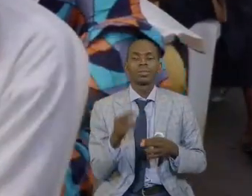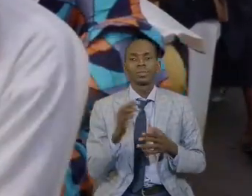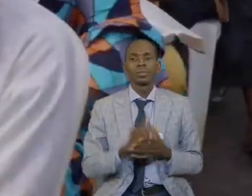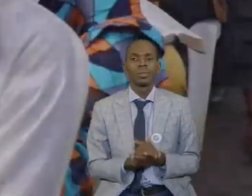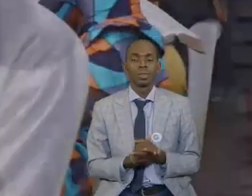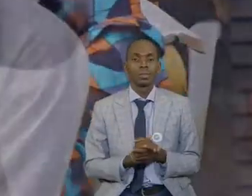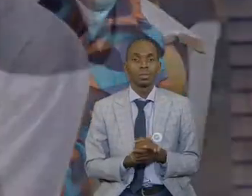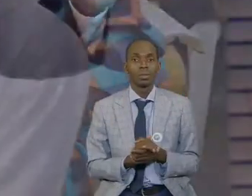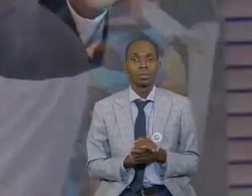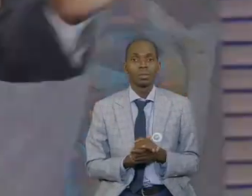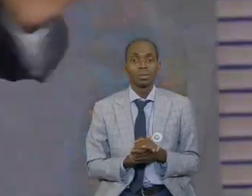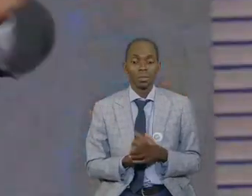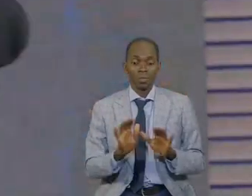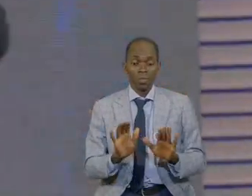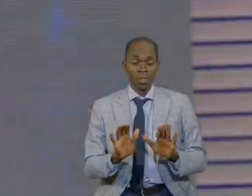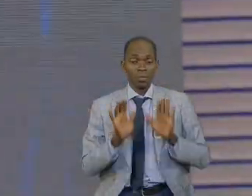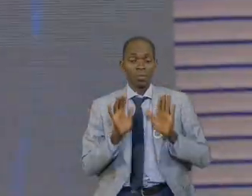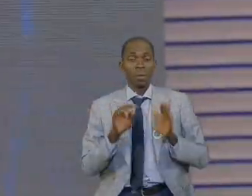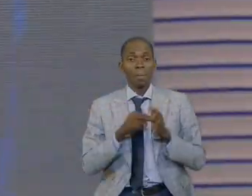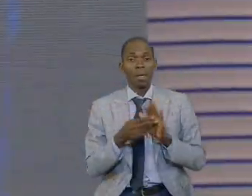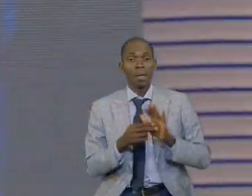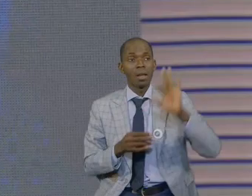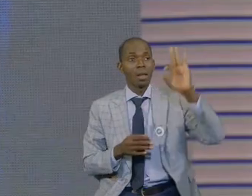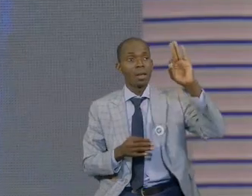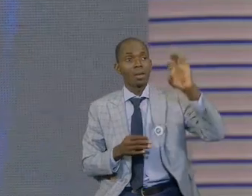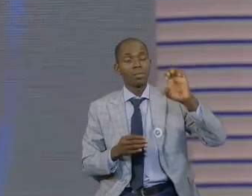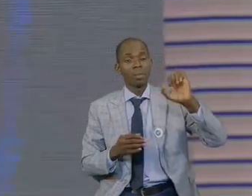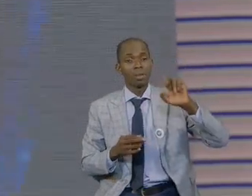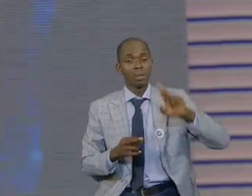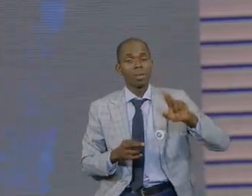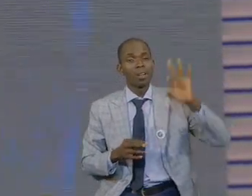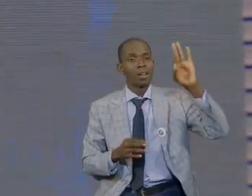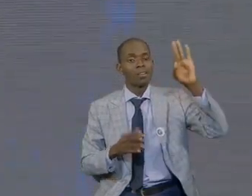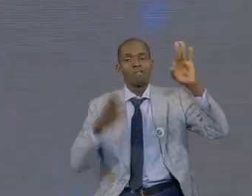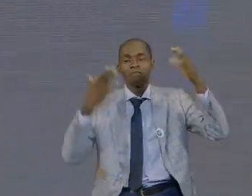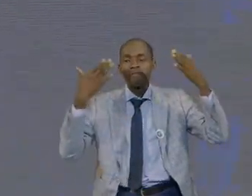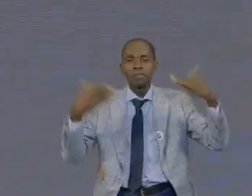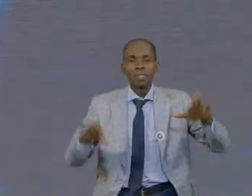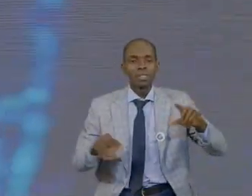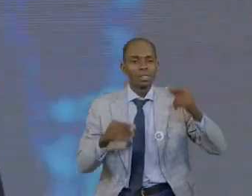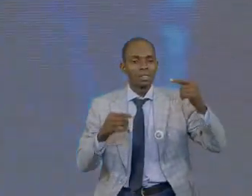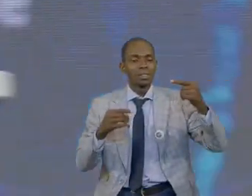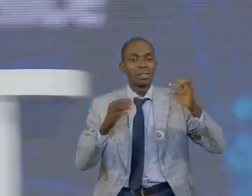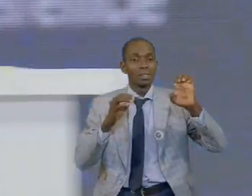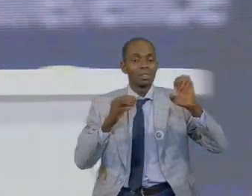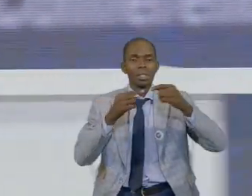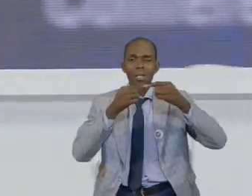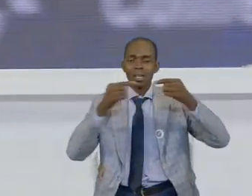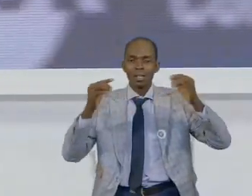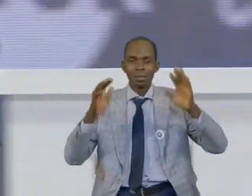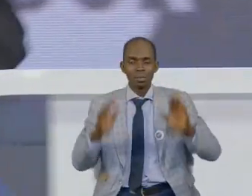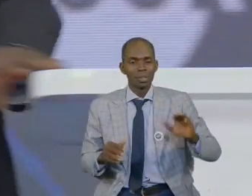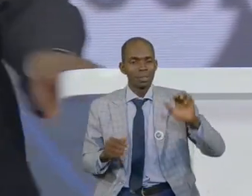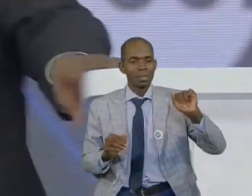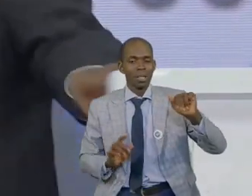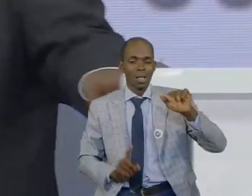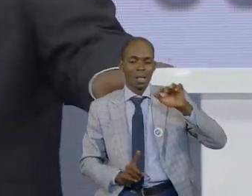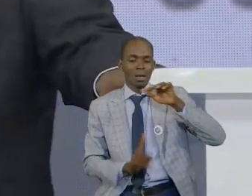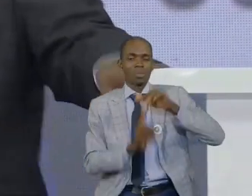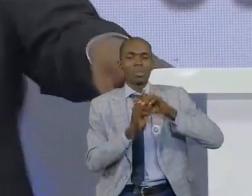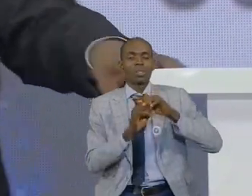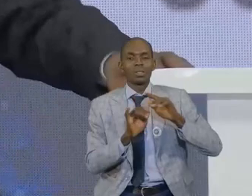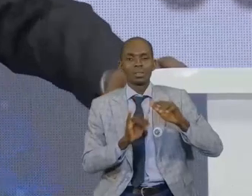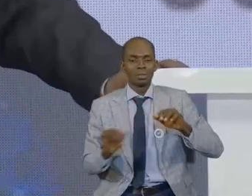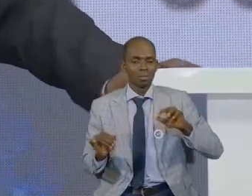Fear is finished enemies appearing restless or reckless.